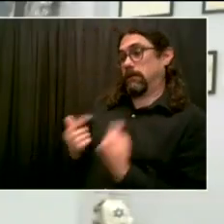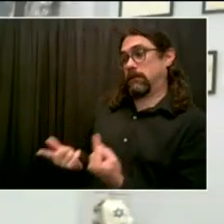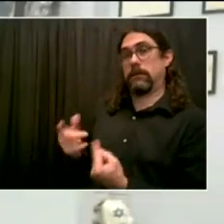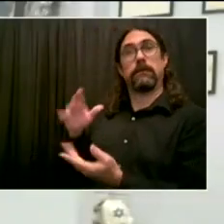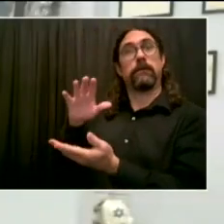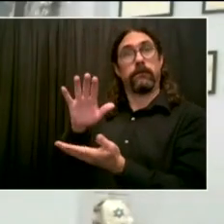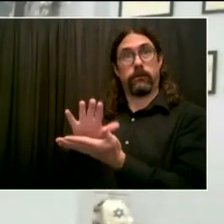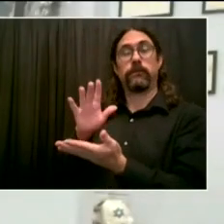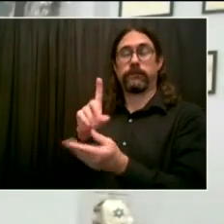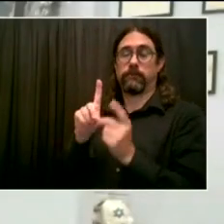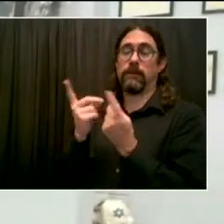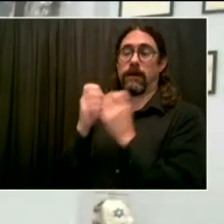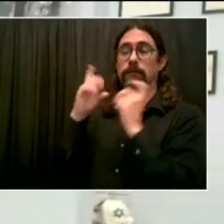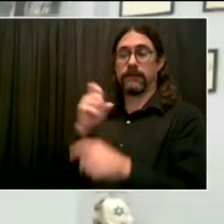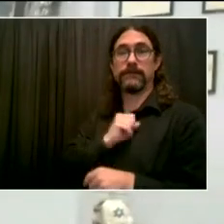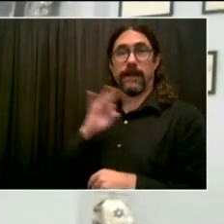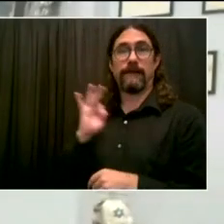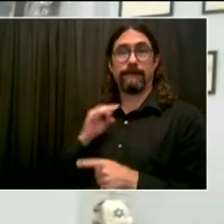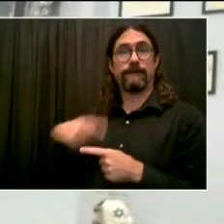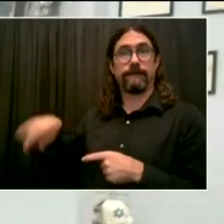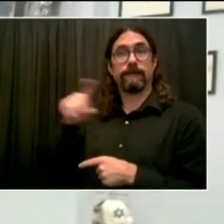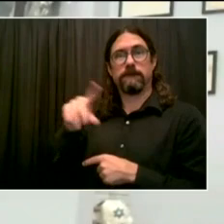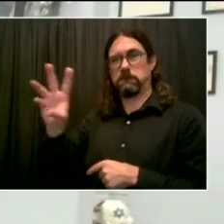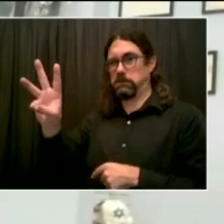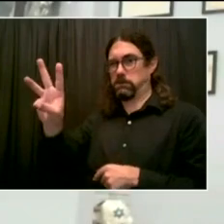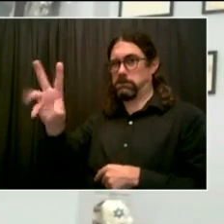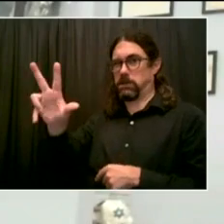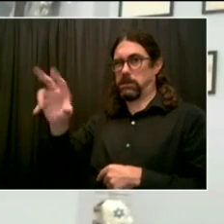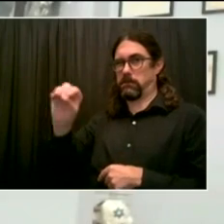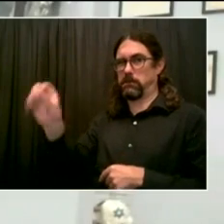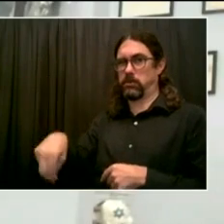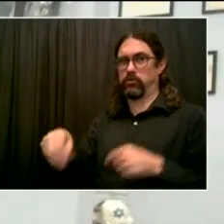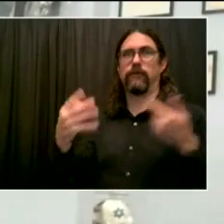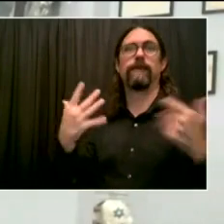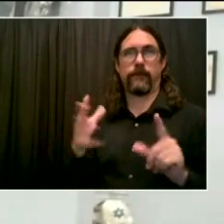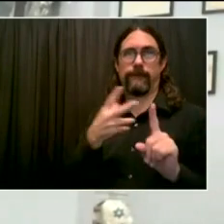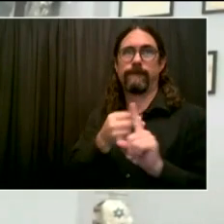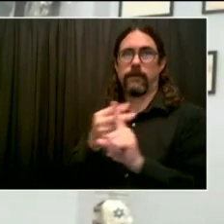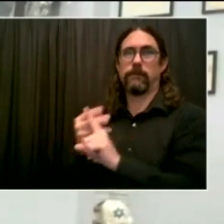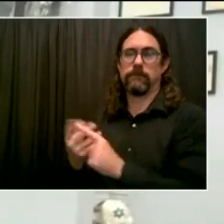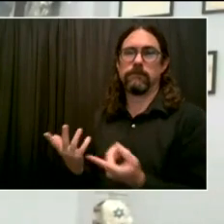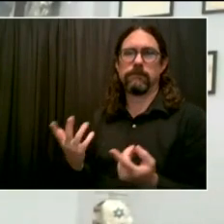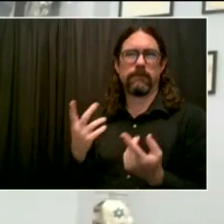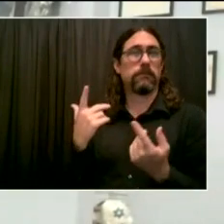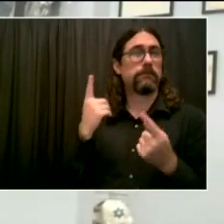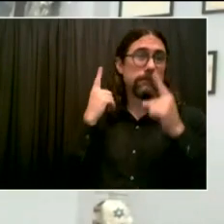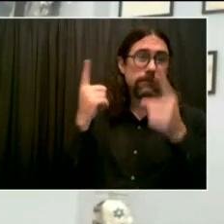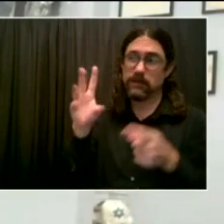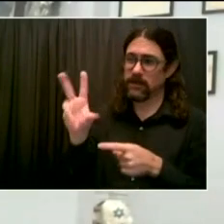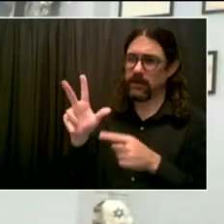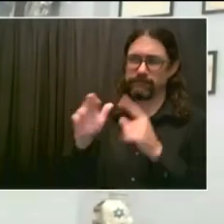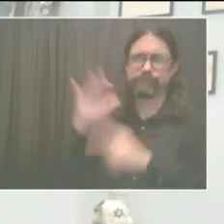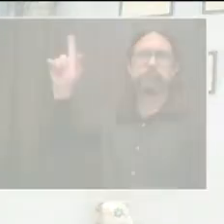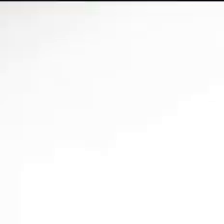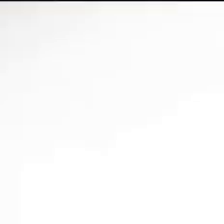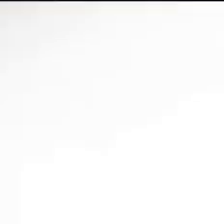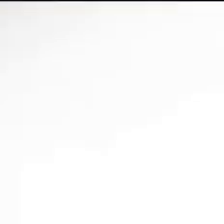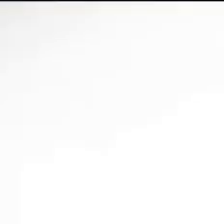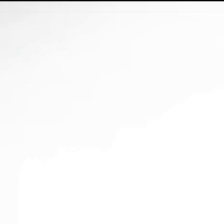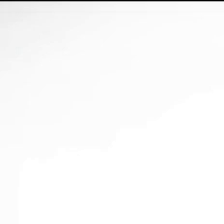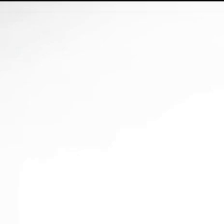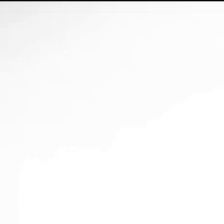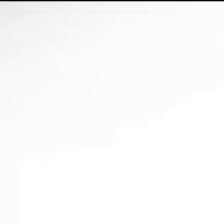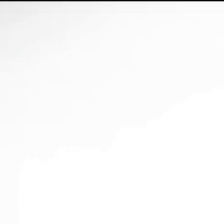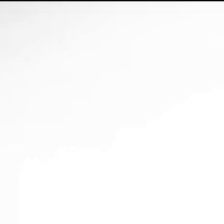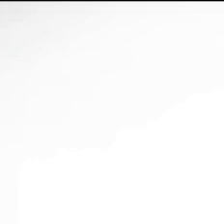vaccine mandate is on top of the multi-layered measures we already have in place. A spokesman for the United Federation of Teachers told us in part, quote,